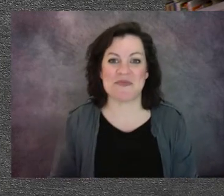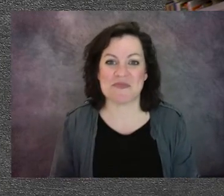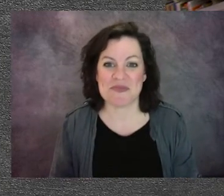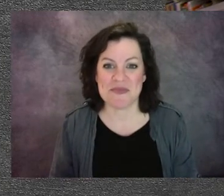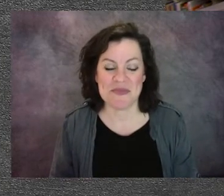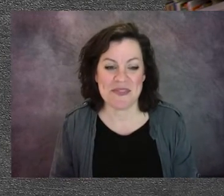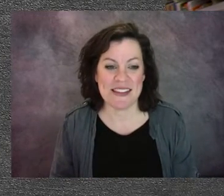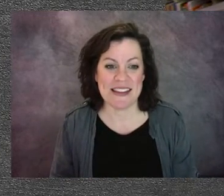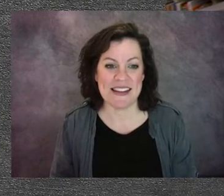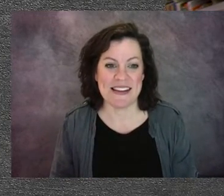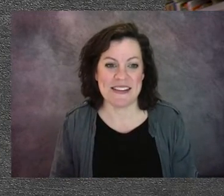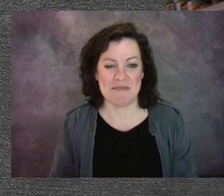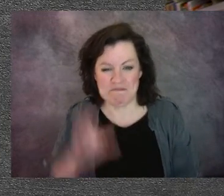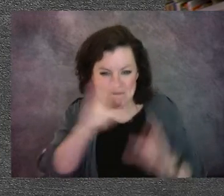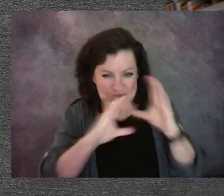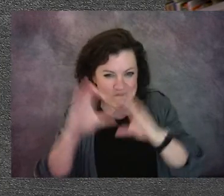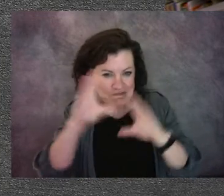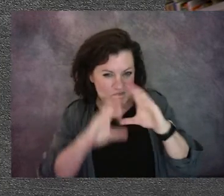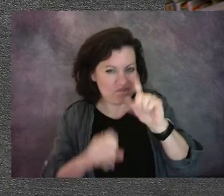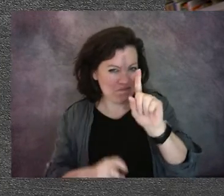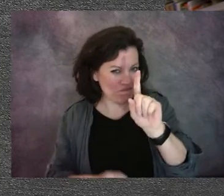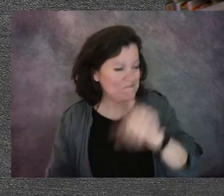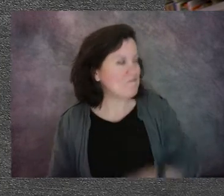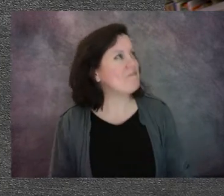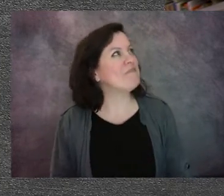kind of leaves you found?